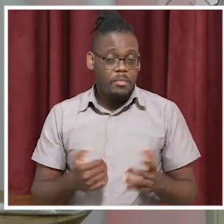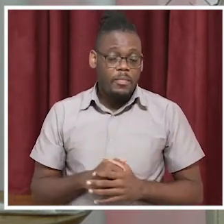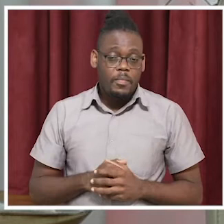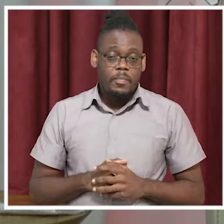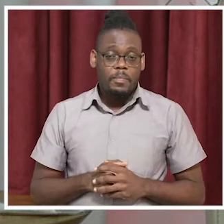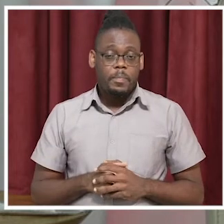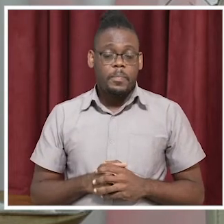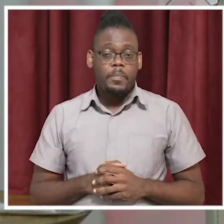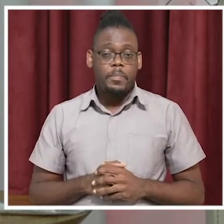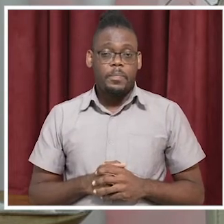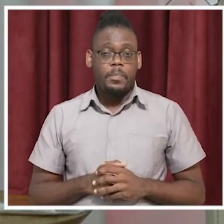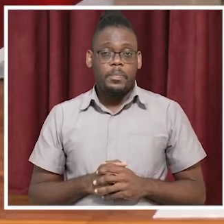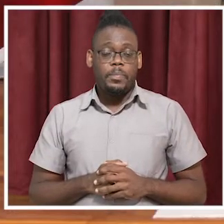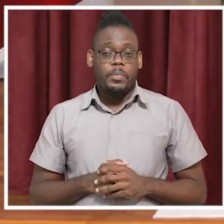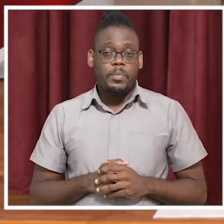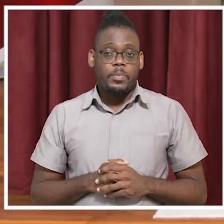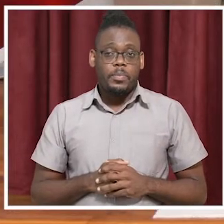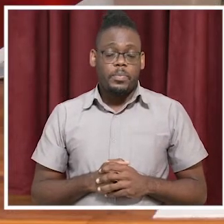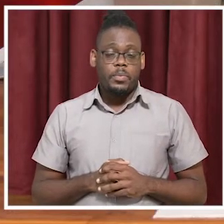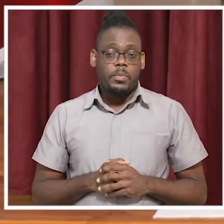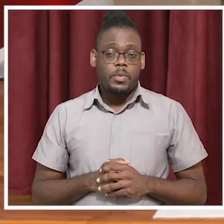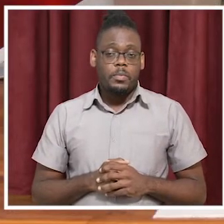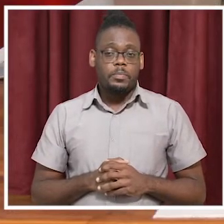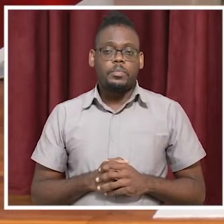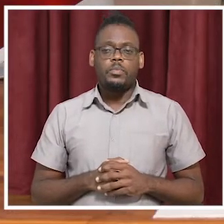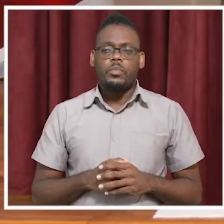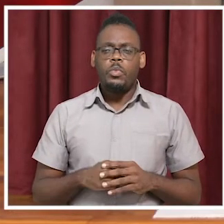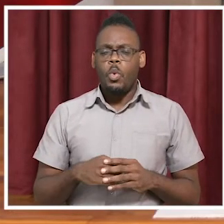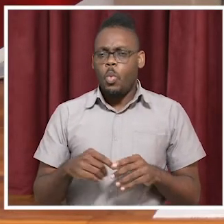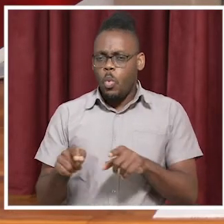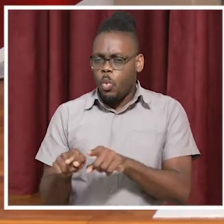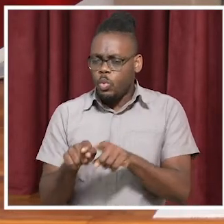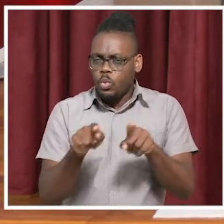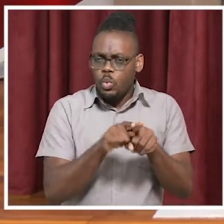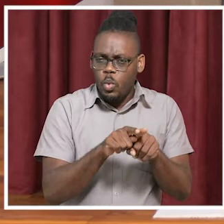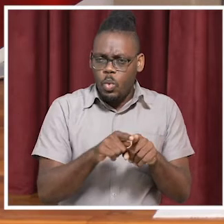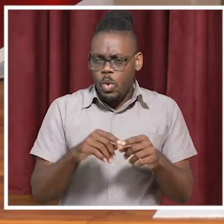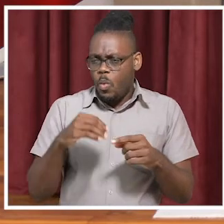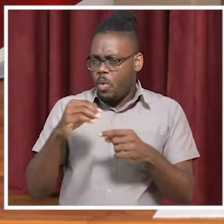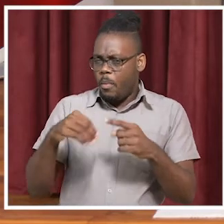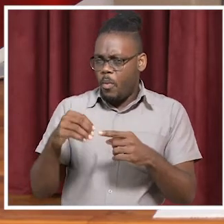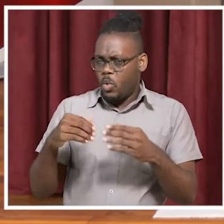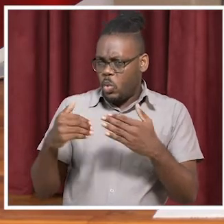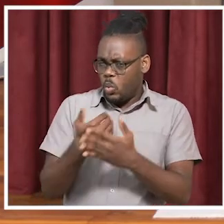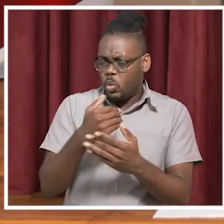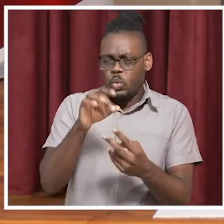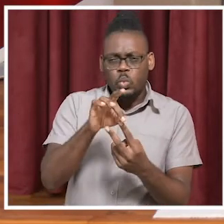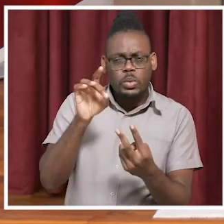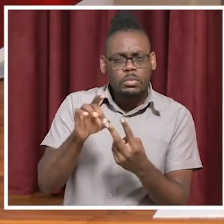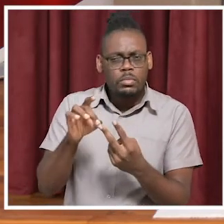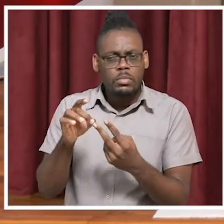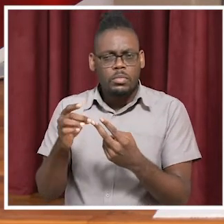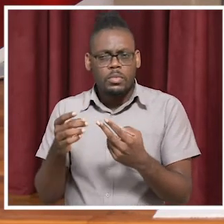because learning of those new options to report things, are they all online? Are they all in-house? Well, the ministry has a website. Mm-hmm. The information